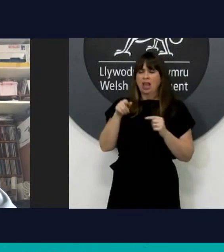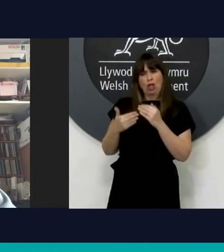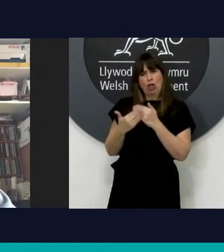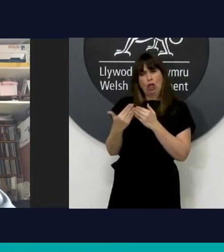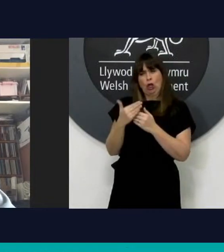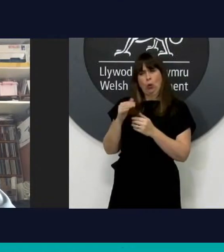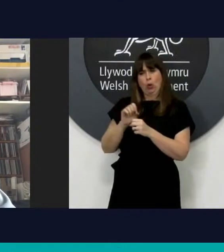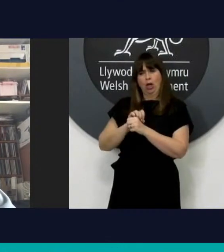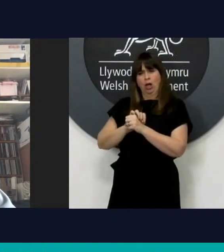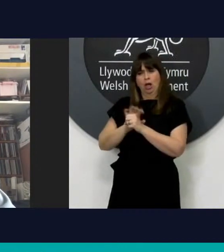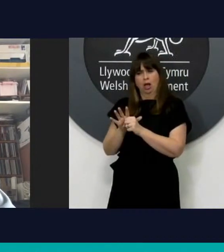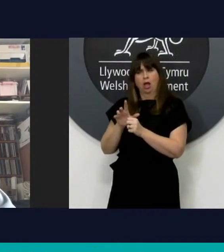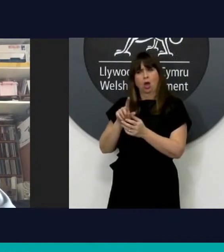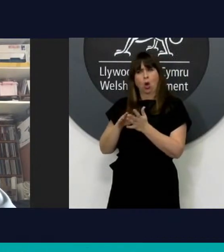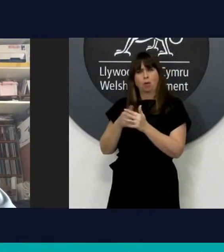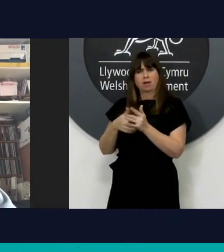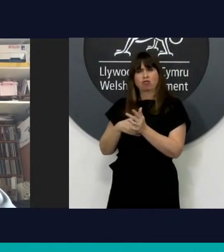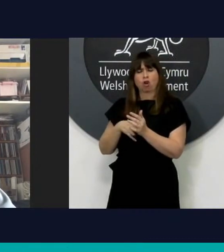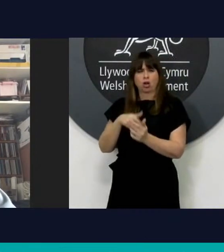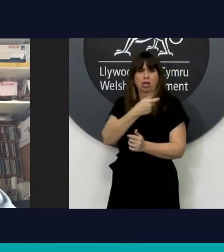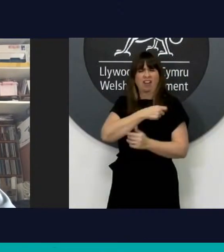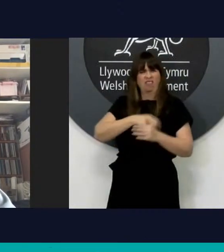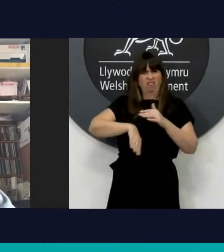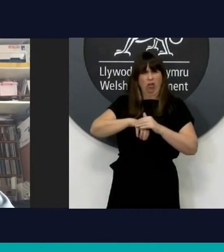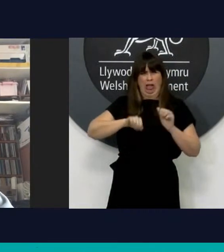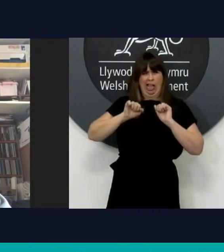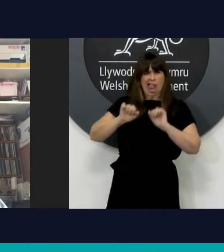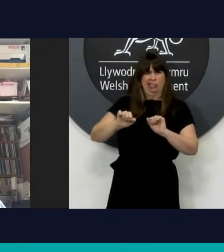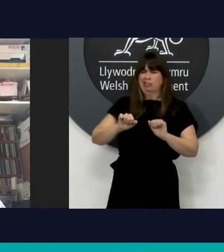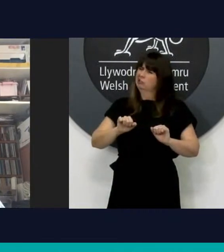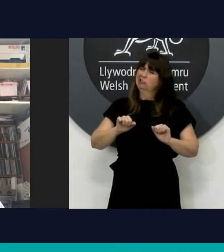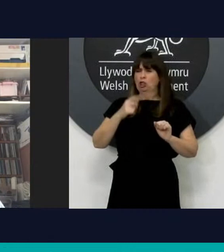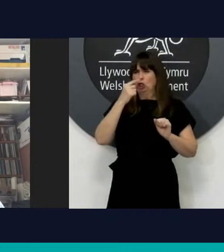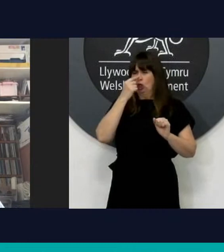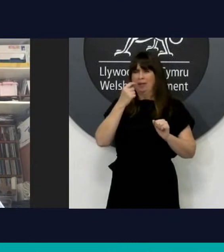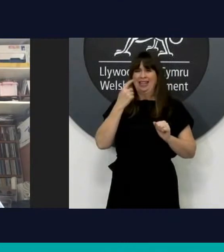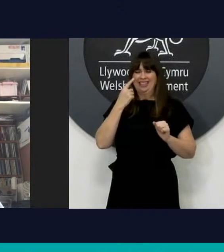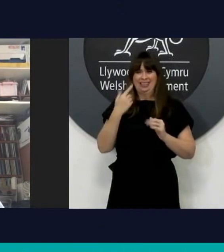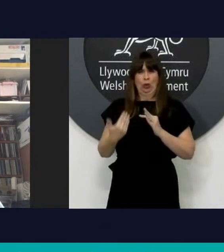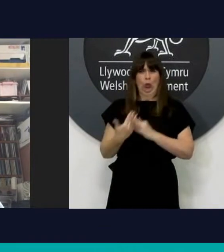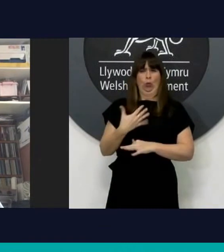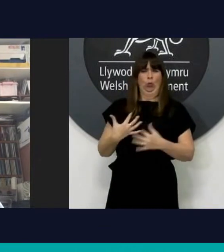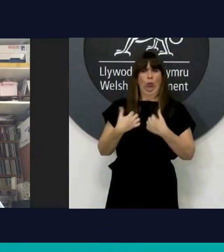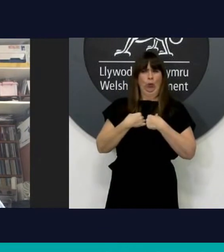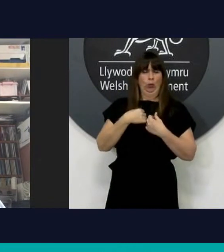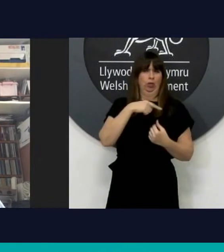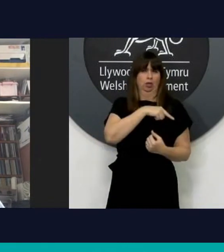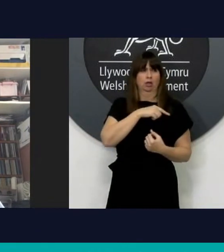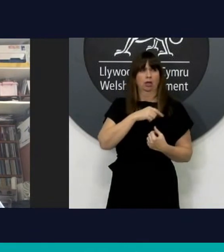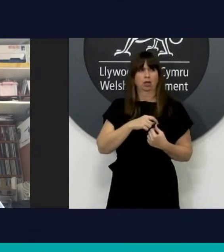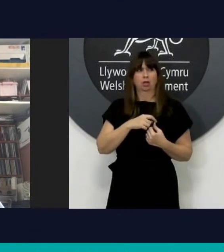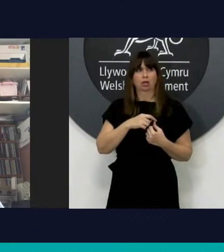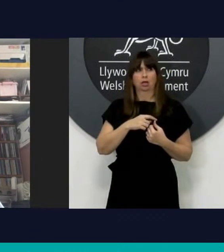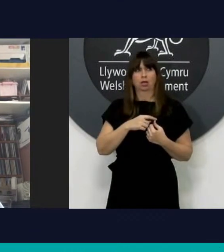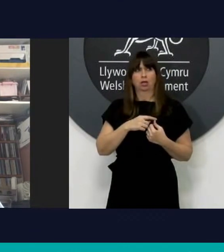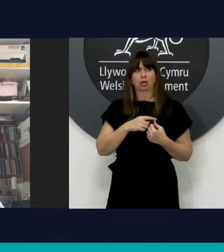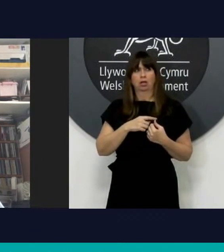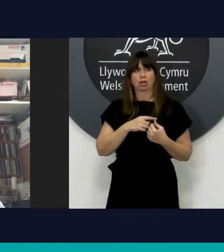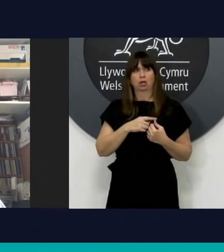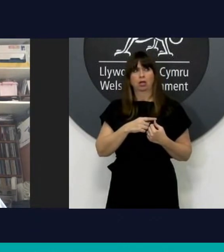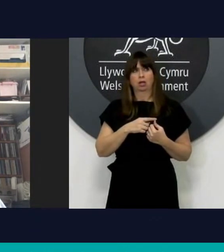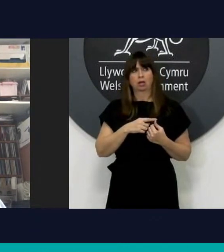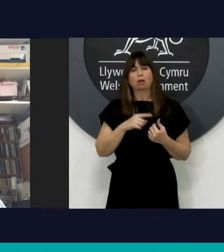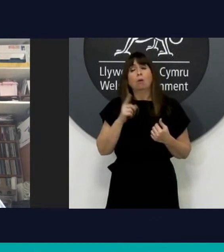variants. Given that, do you envisage a time when we might be having to have double vaccination, in other